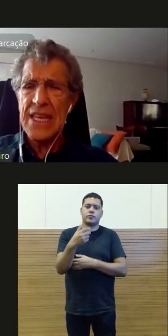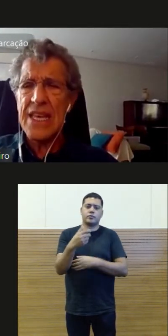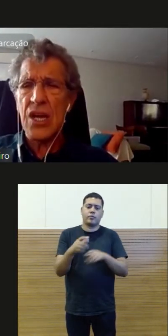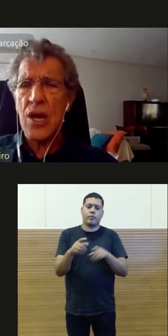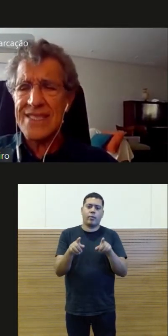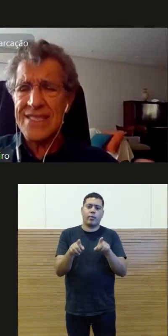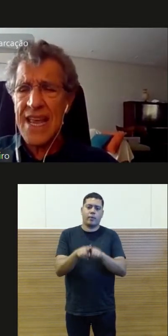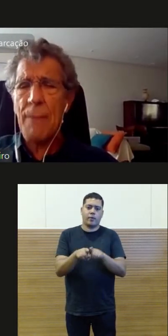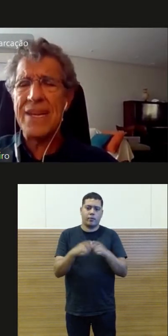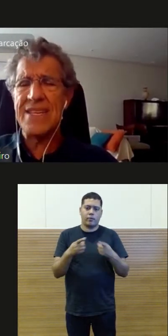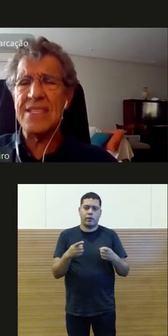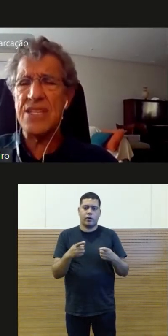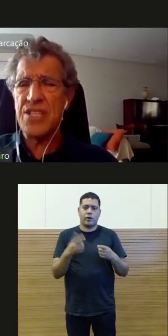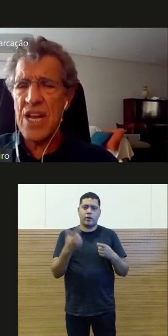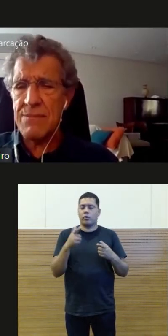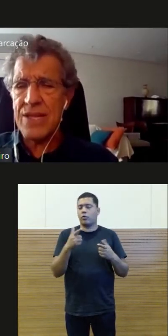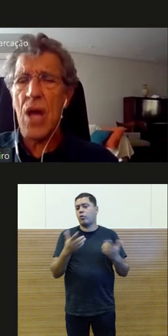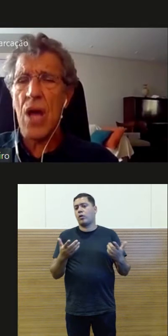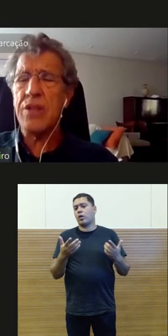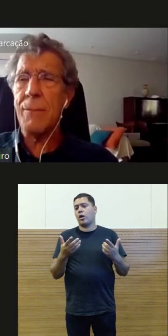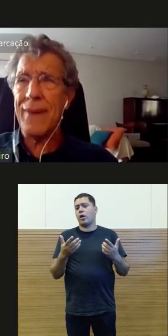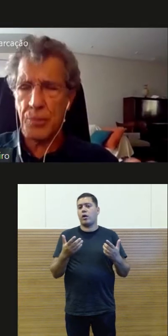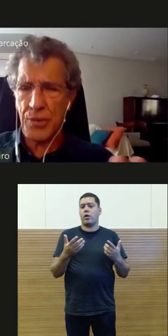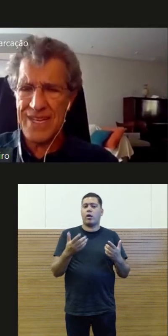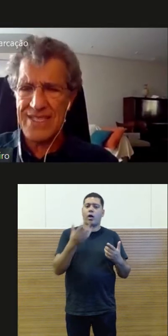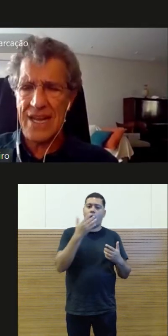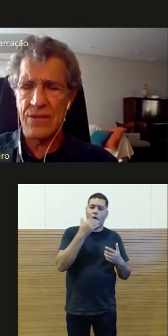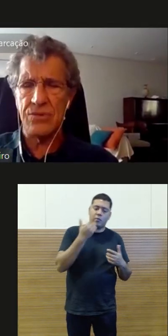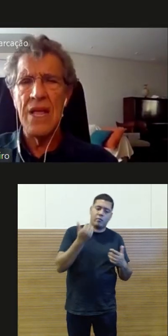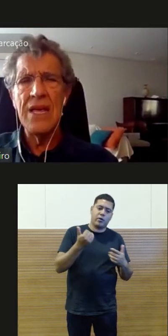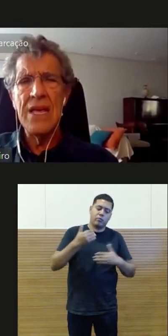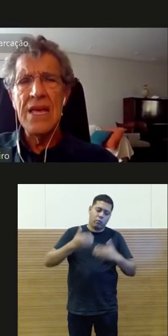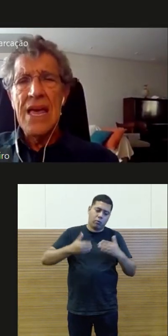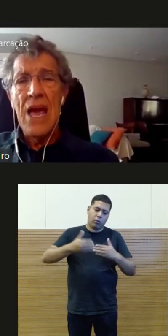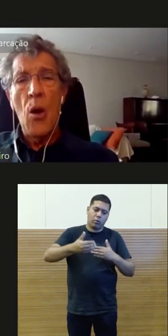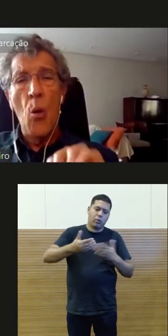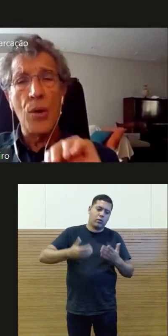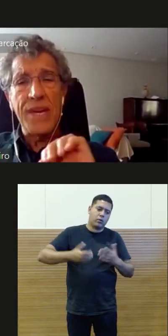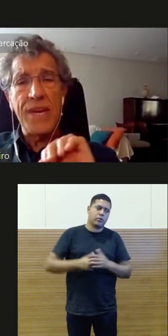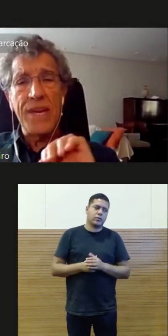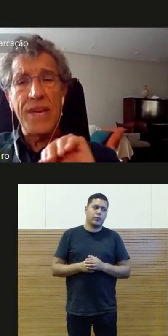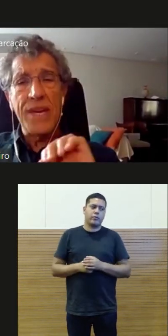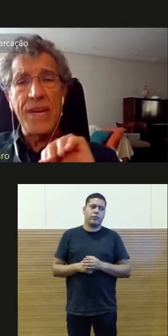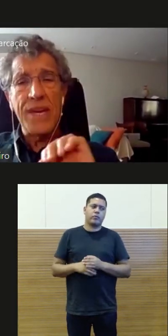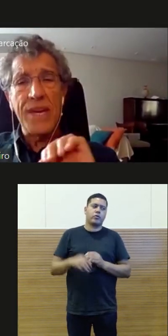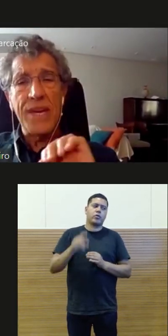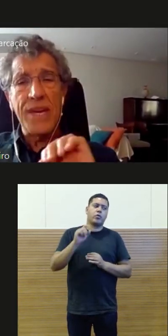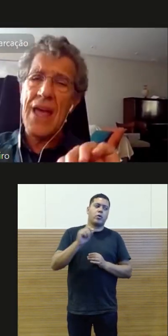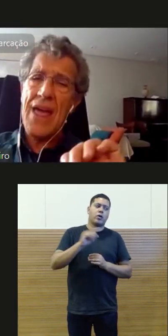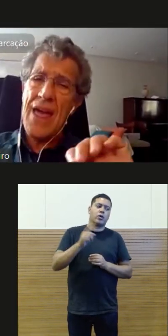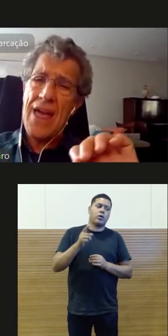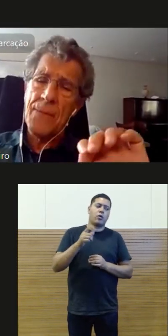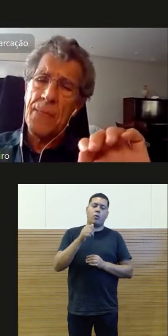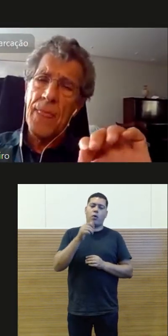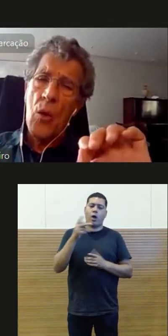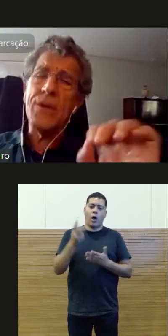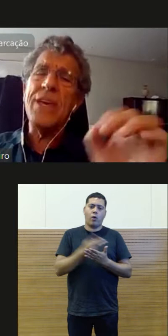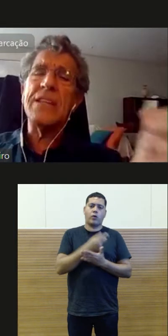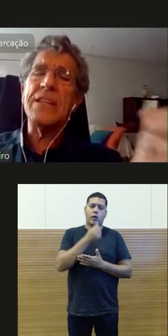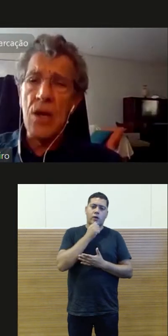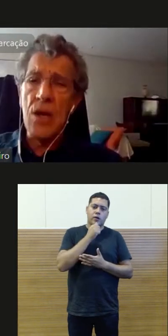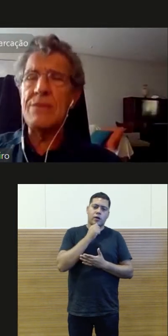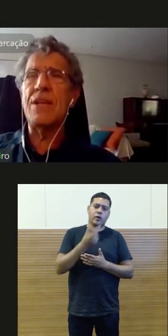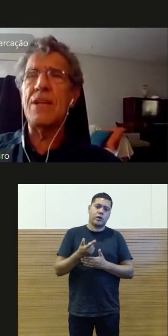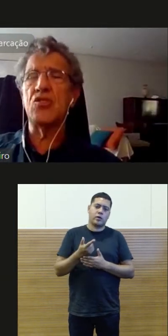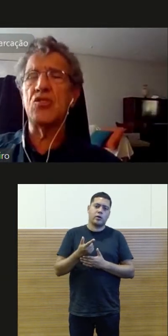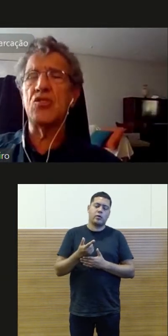minimally processed foods and without the presence of highly processed foods. What is not a